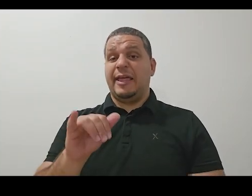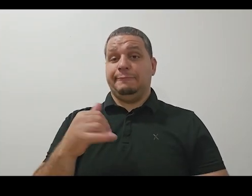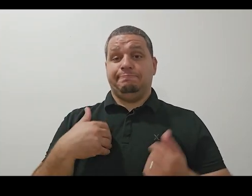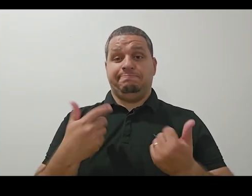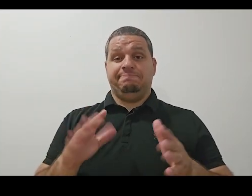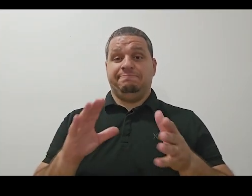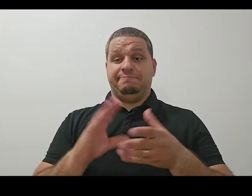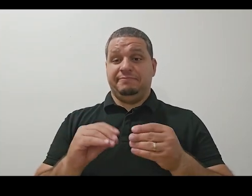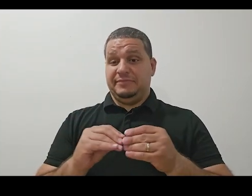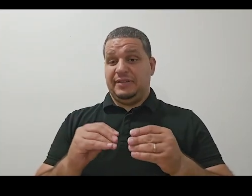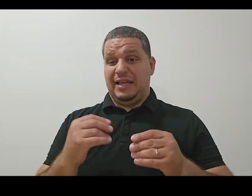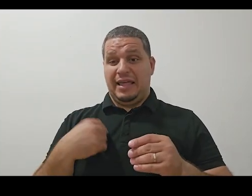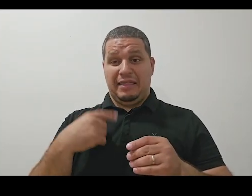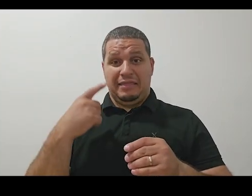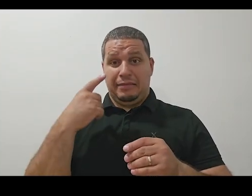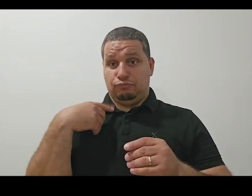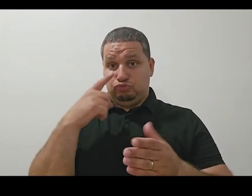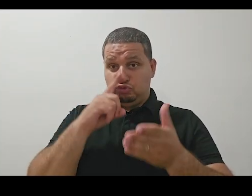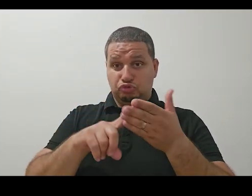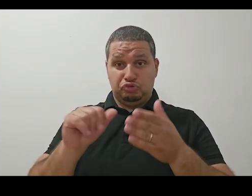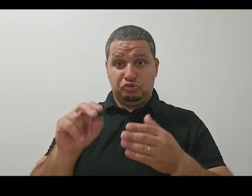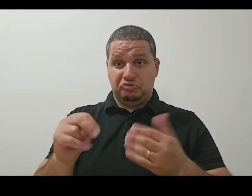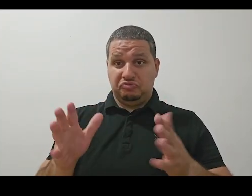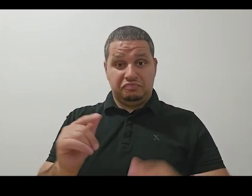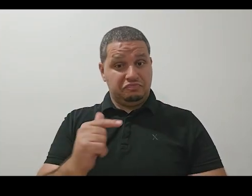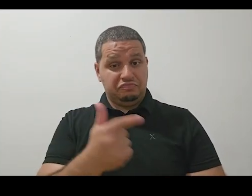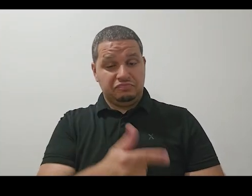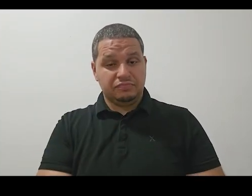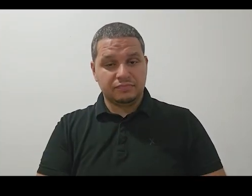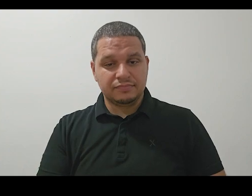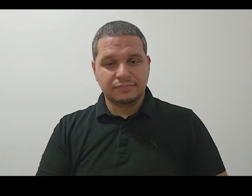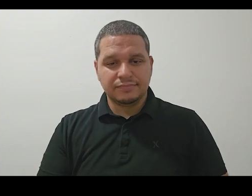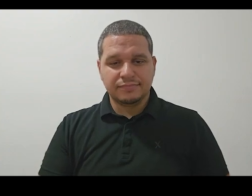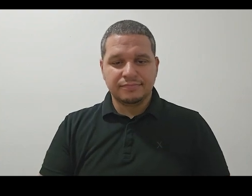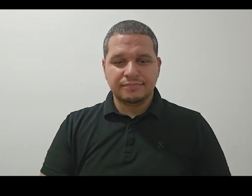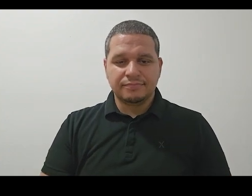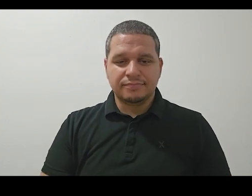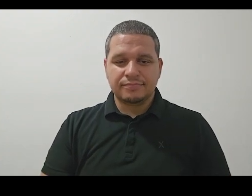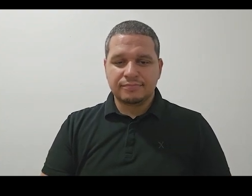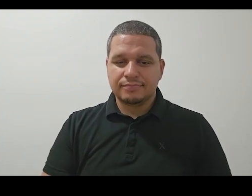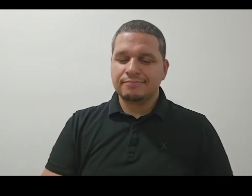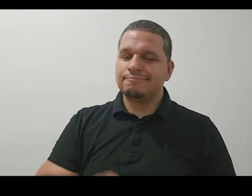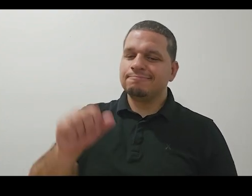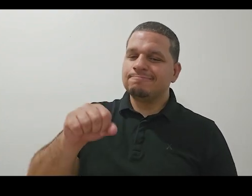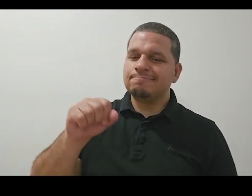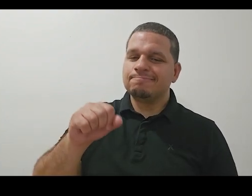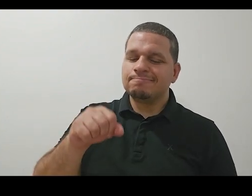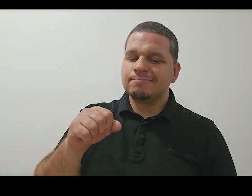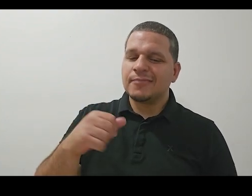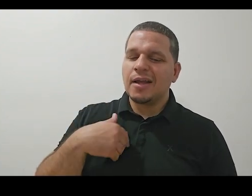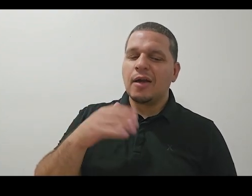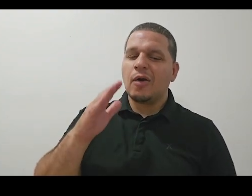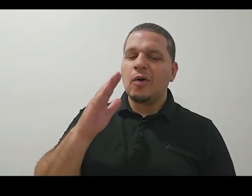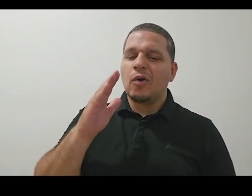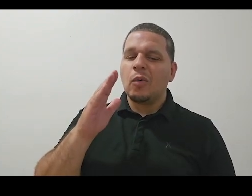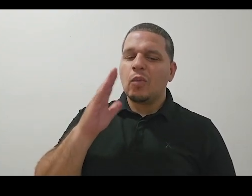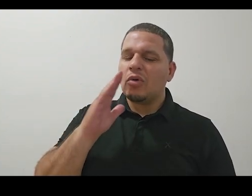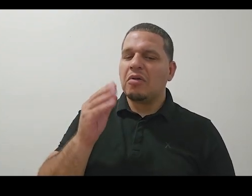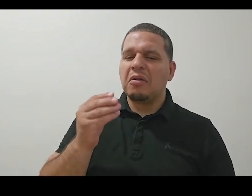guess I'm checked in. Yeah. Yeah. In the interest of being brief, I'm just gonna really just give